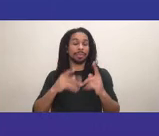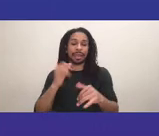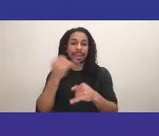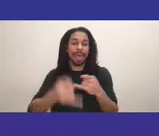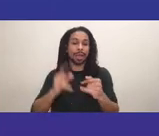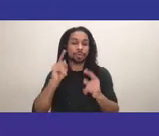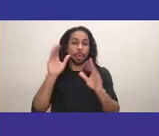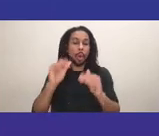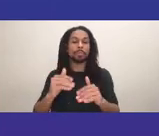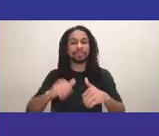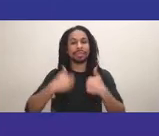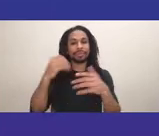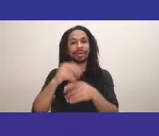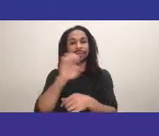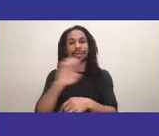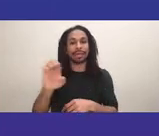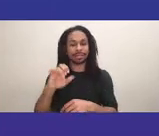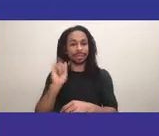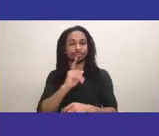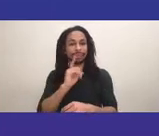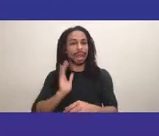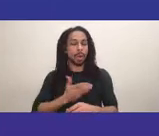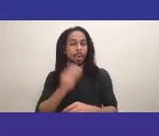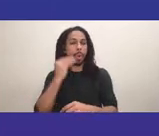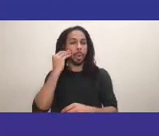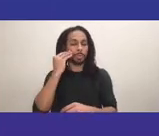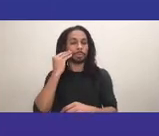home had died.